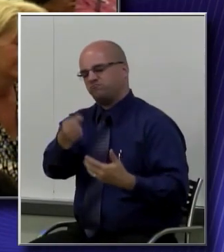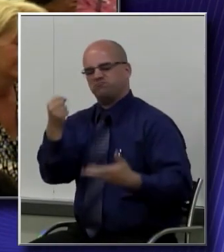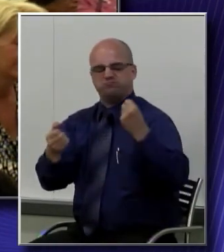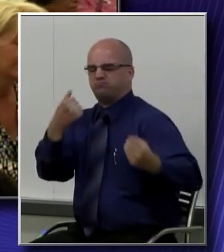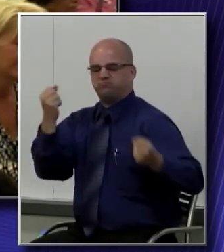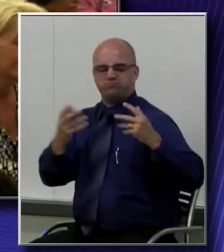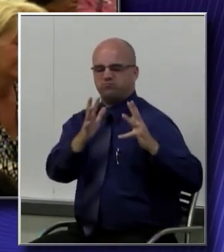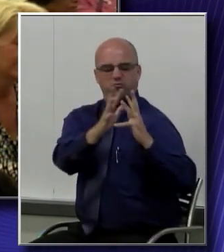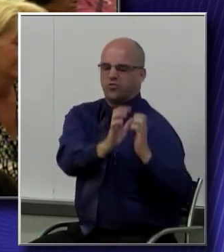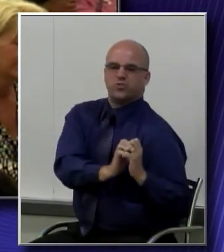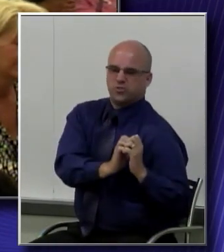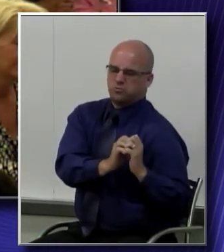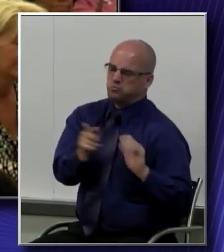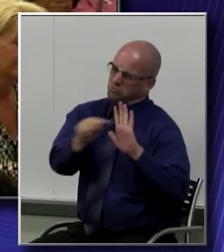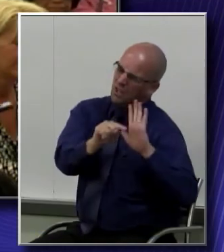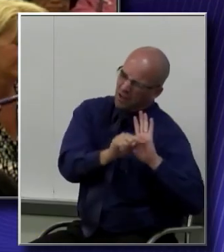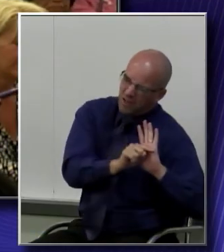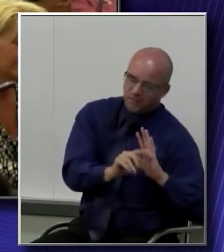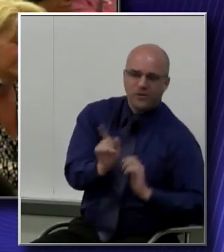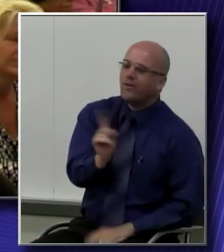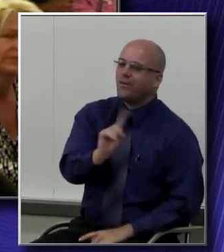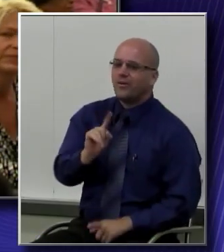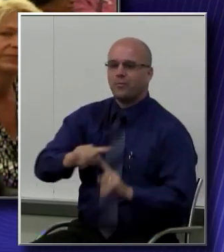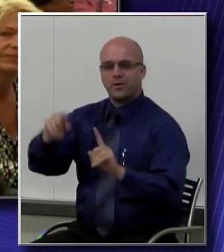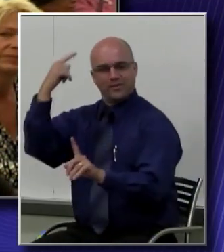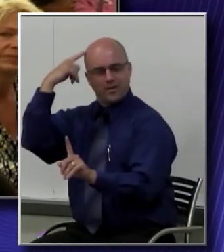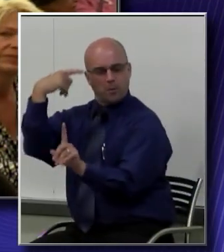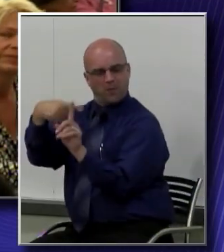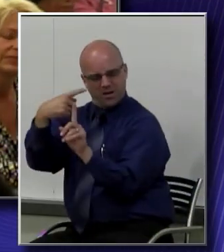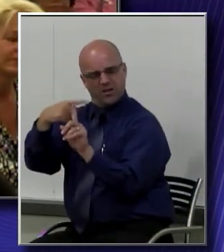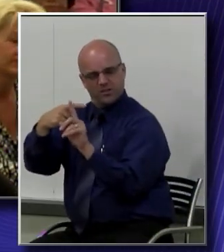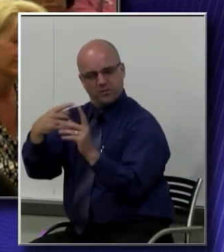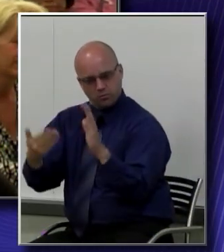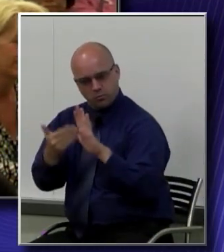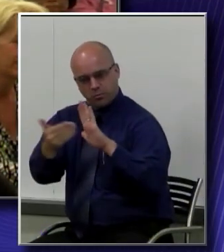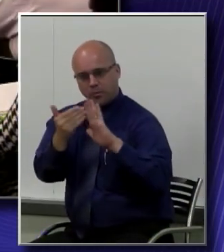to see the negative things that are going on.